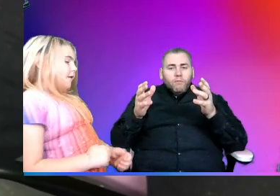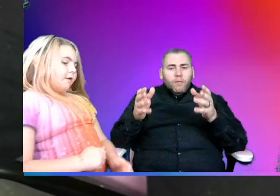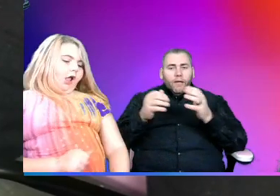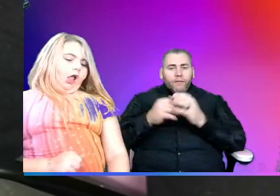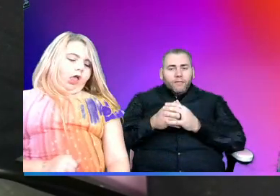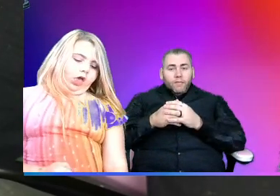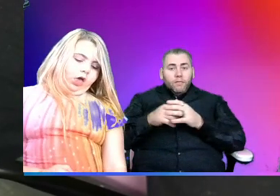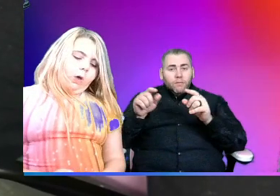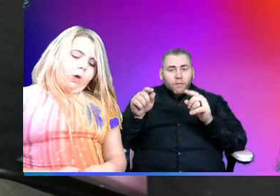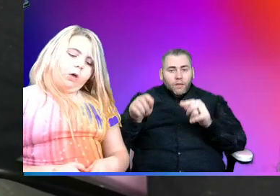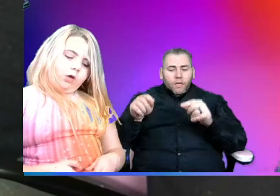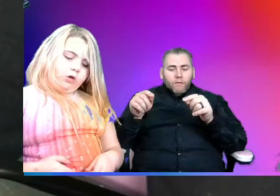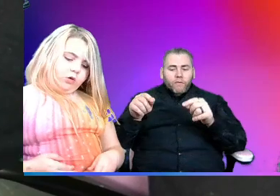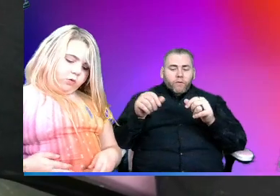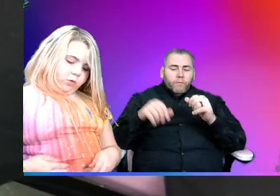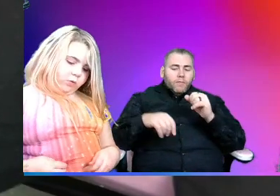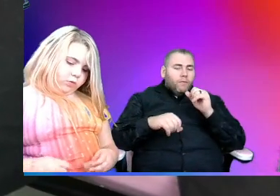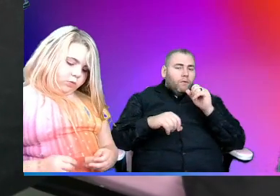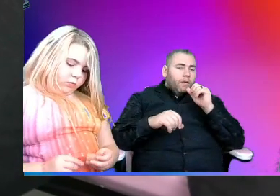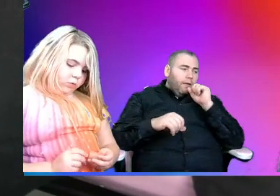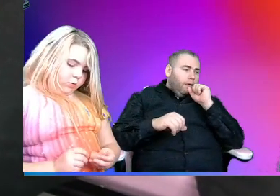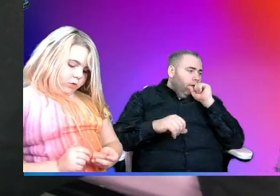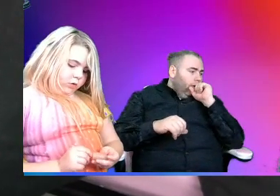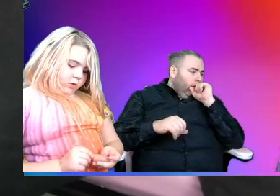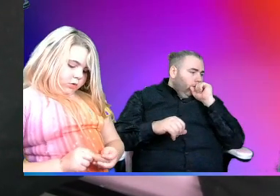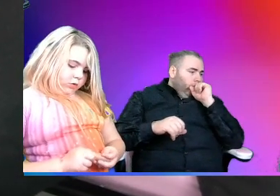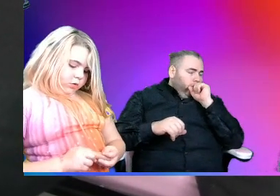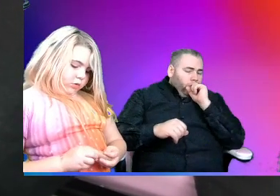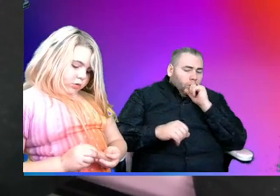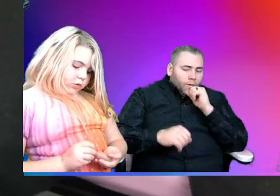getting some behind the scenes, even from this little kit.